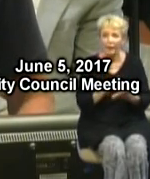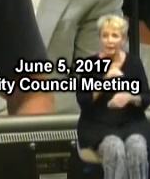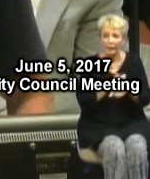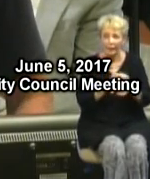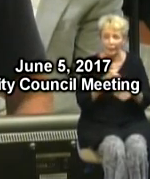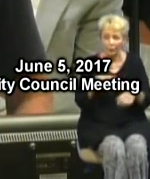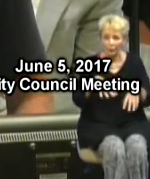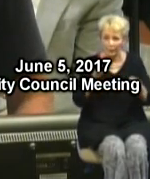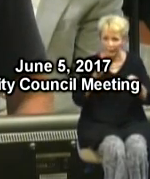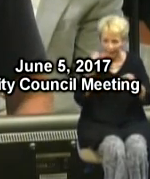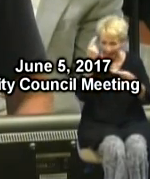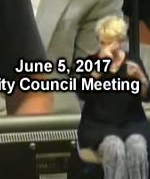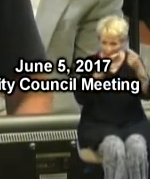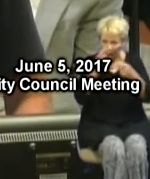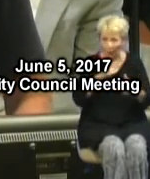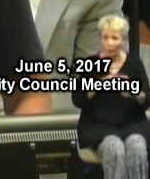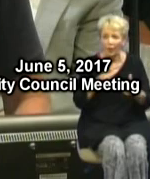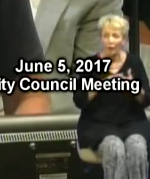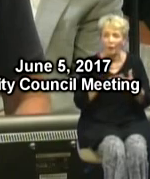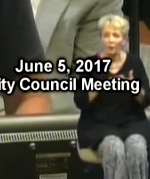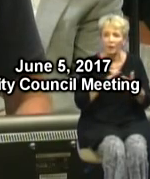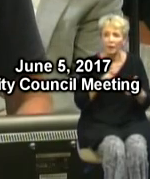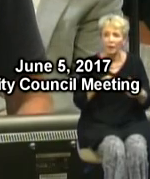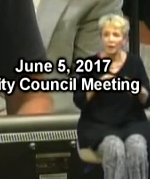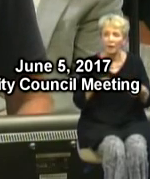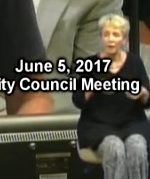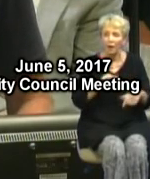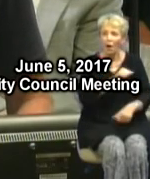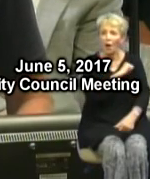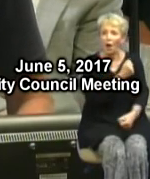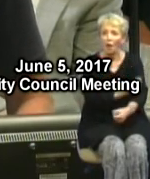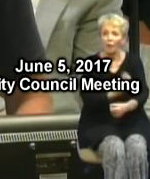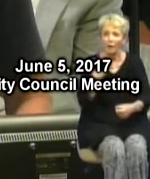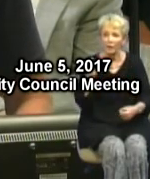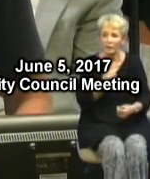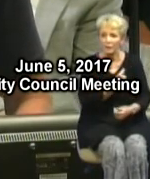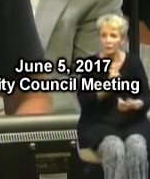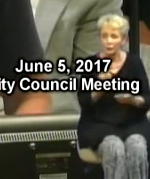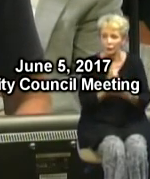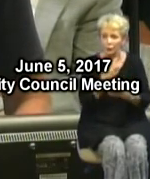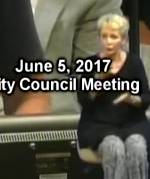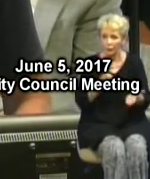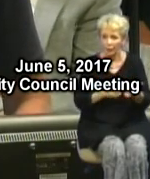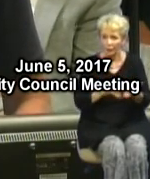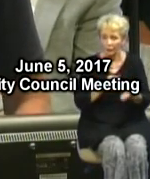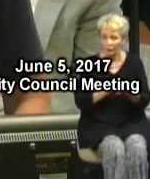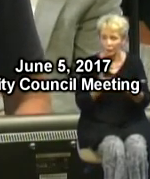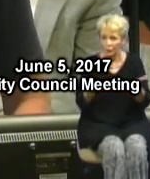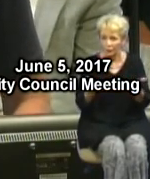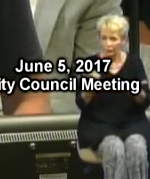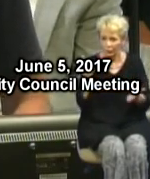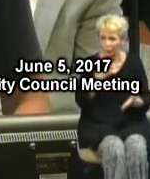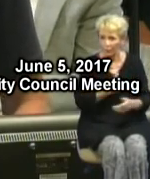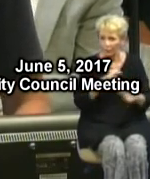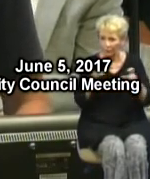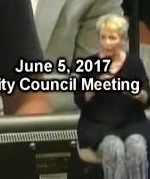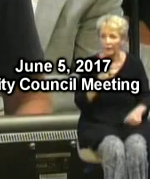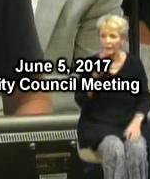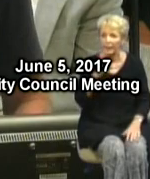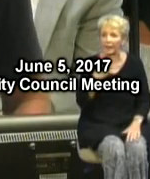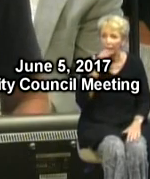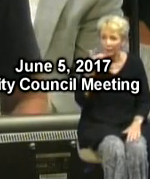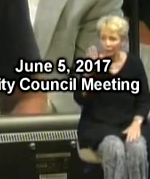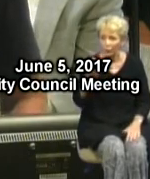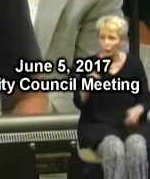into consideration, and then authorizing us to execute the contracts and provide the services we provide. Sally, thank you for